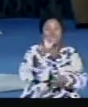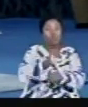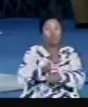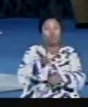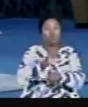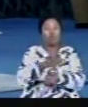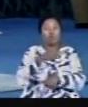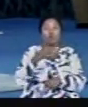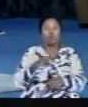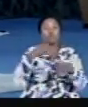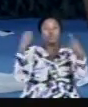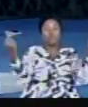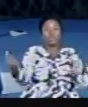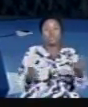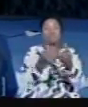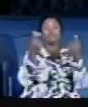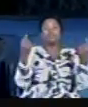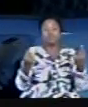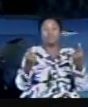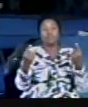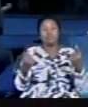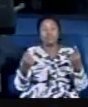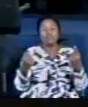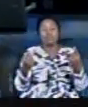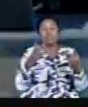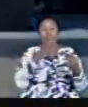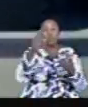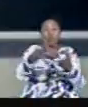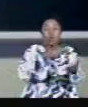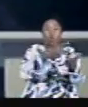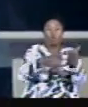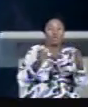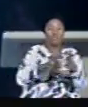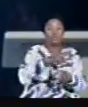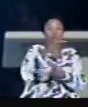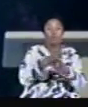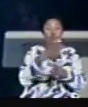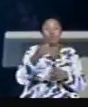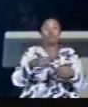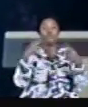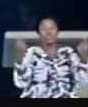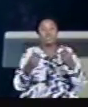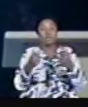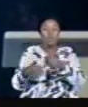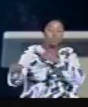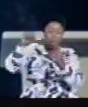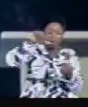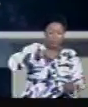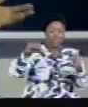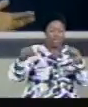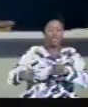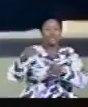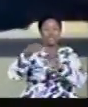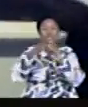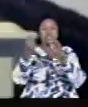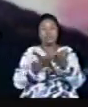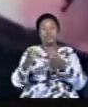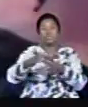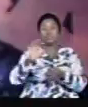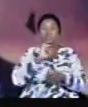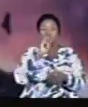sin. Baptized in the Holy Ghost, he's come. And then somebody is